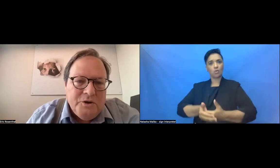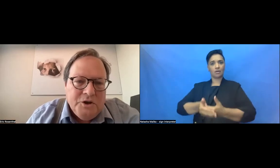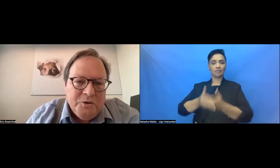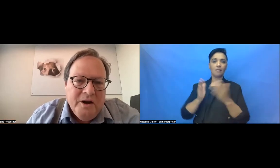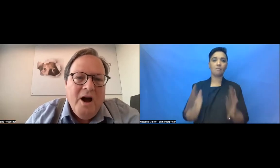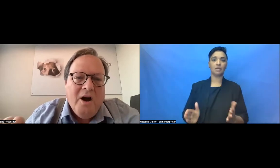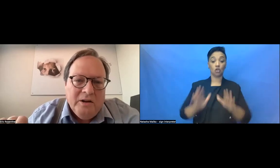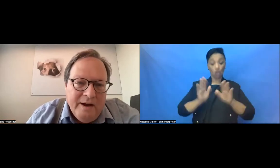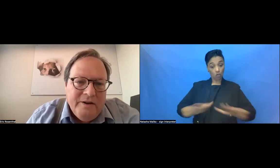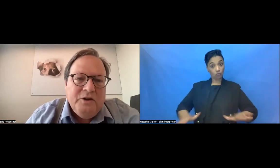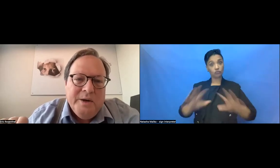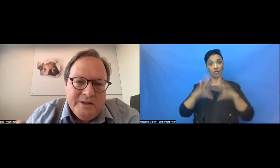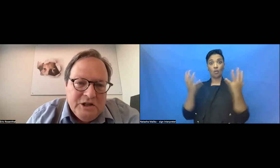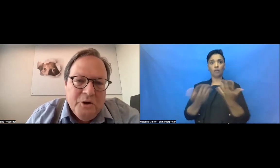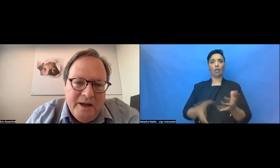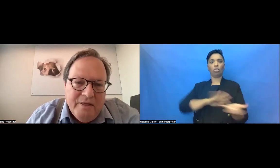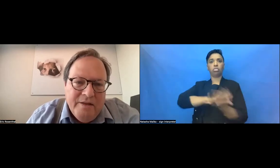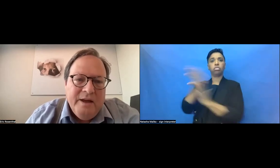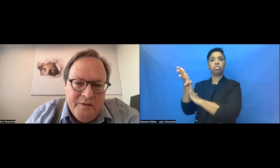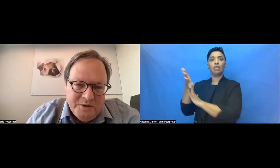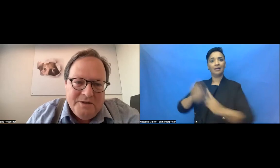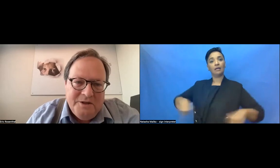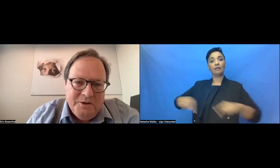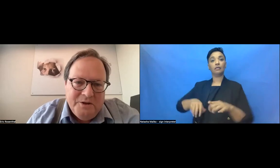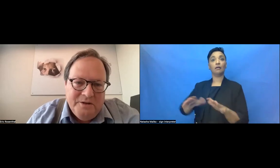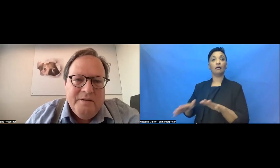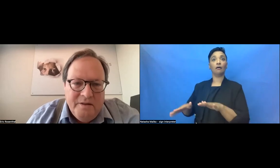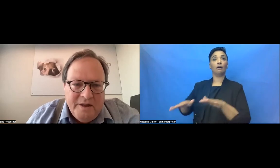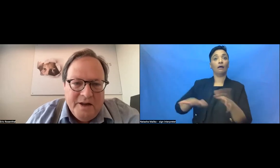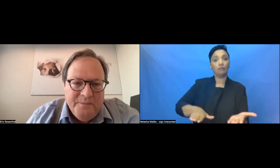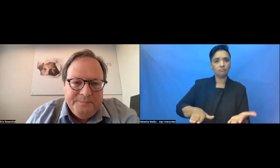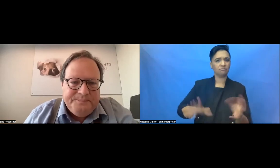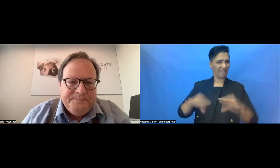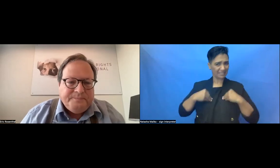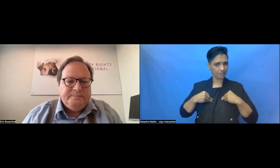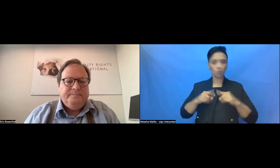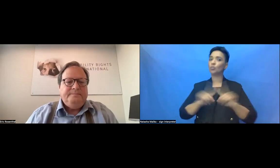those children are left to a slow death in those institutions. Thank you.